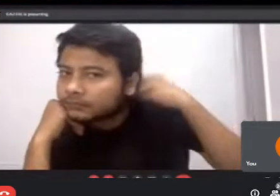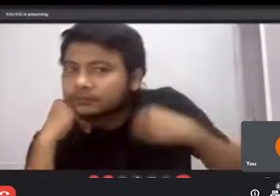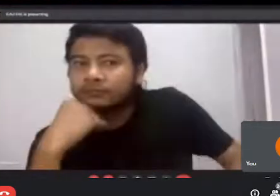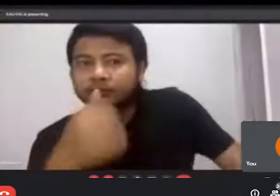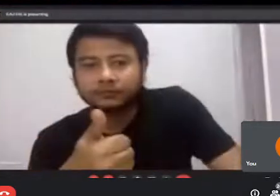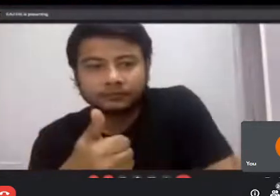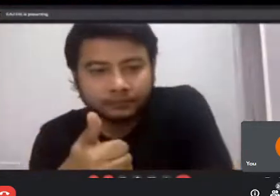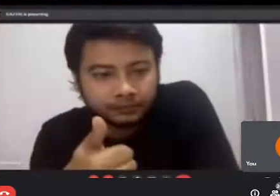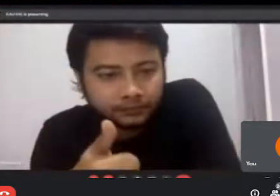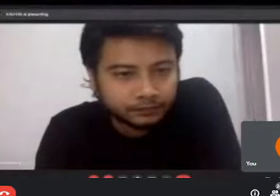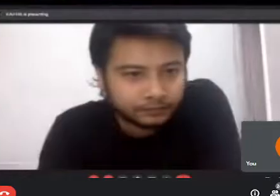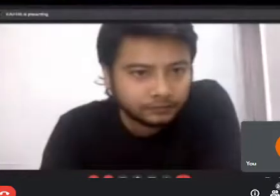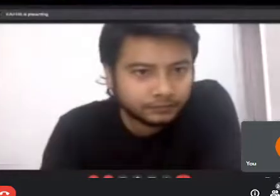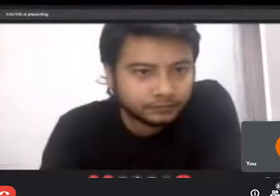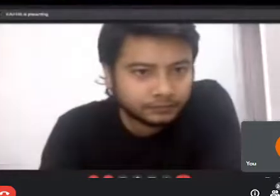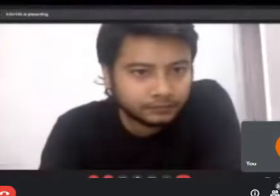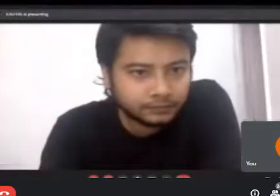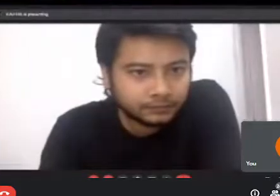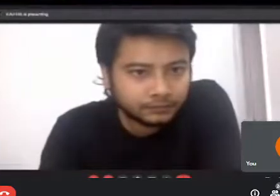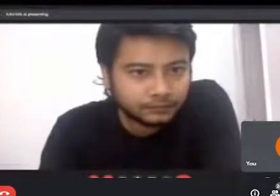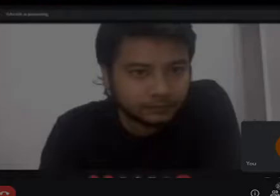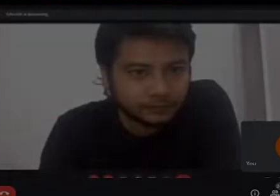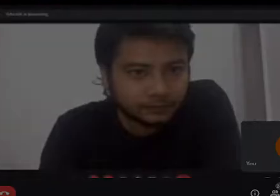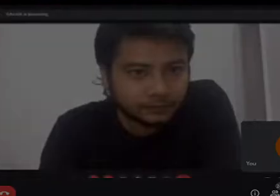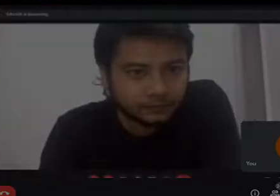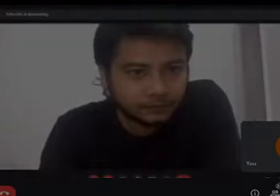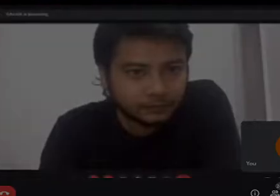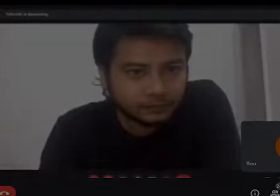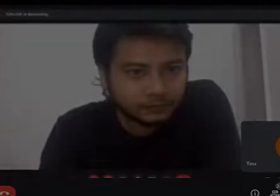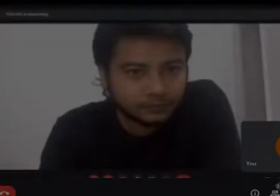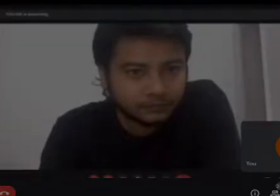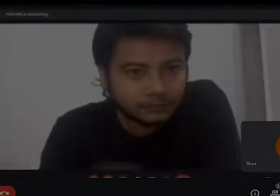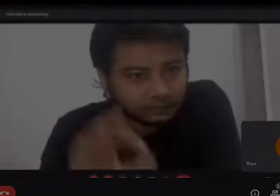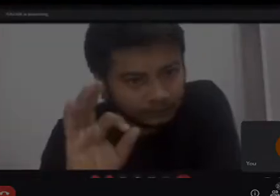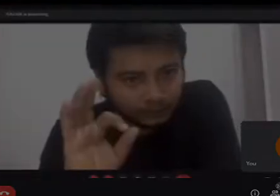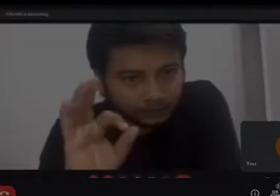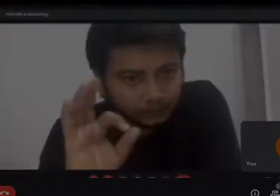Nirav is muted. Huh? He doesn't want it.